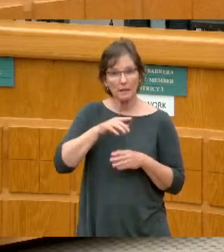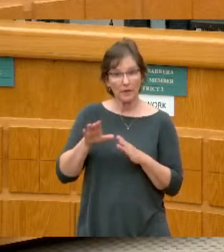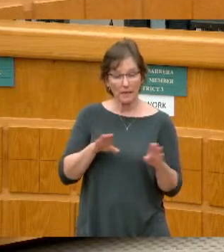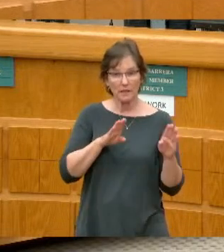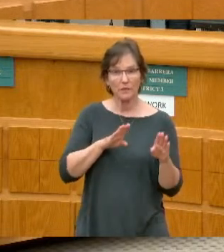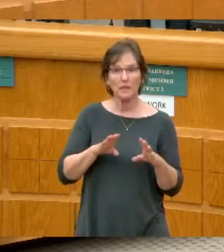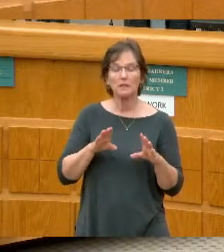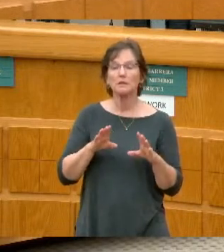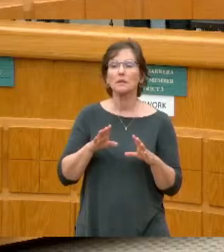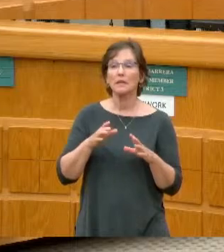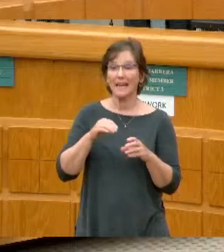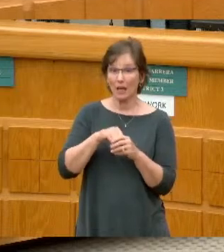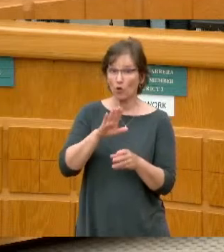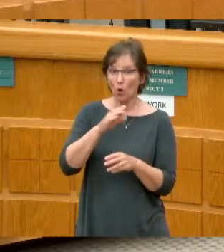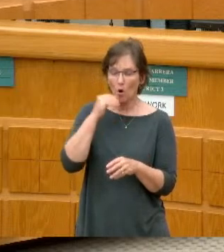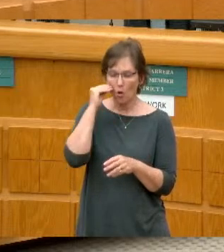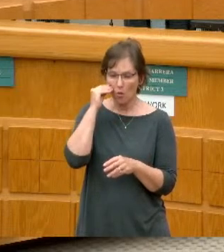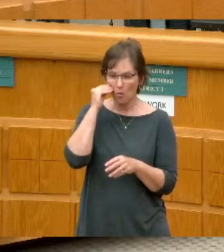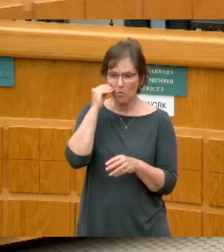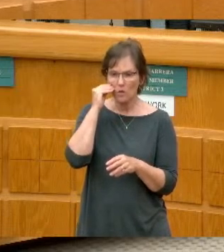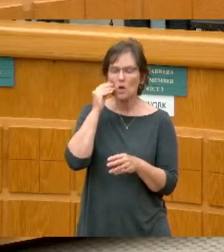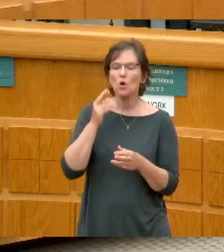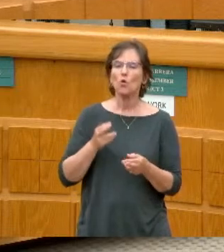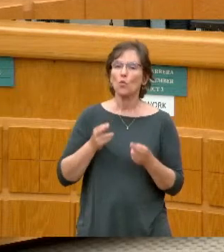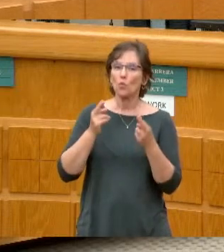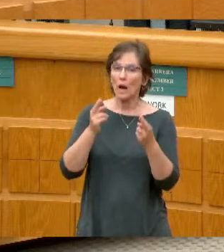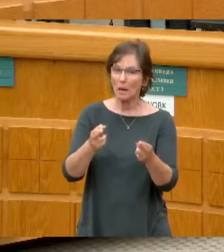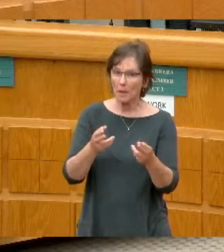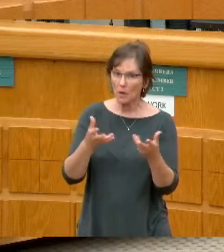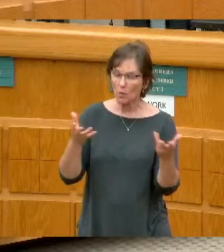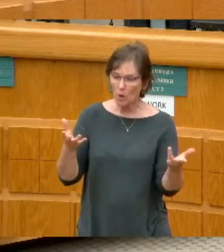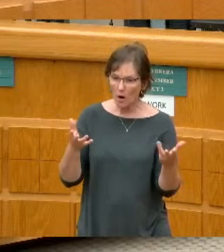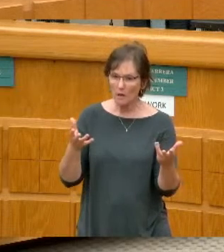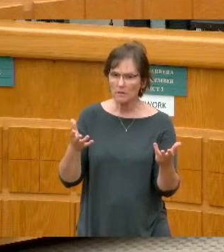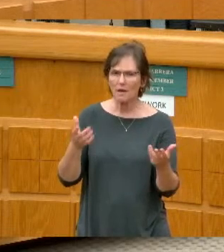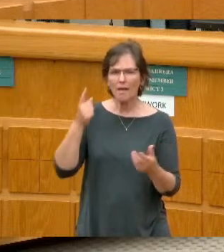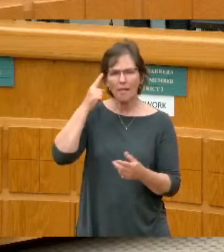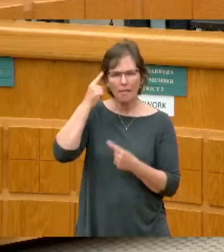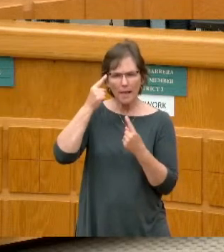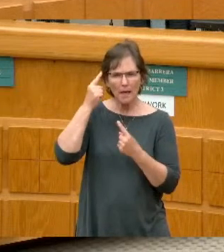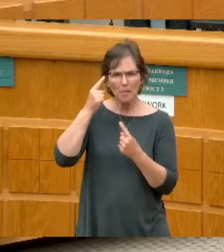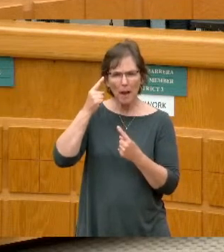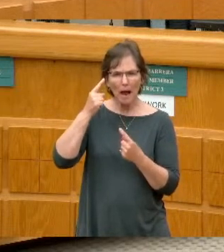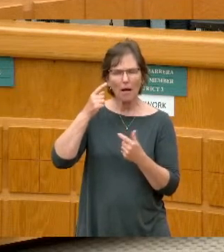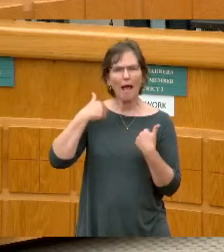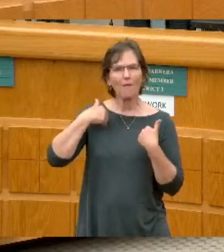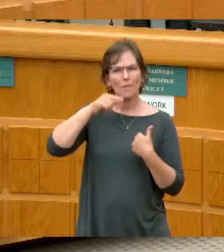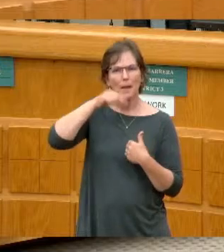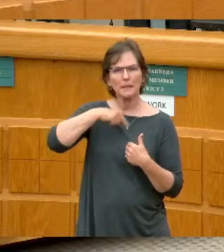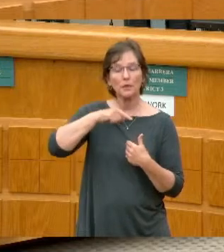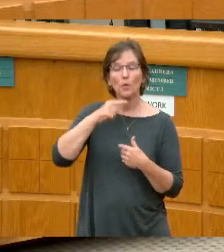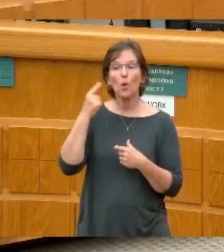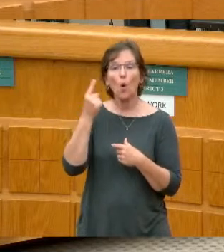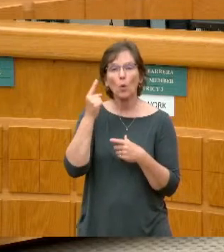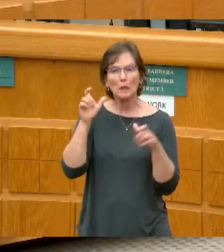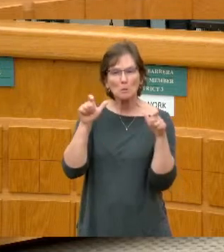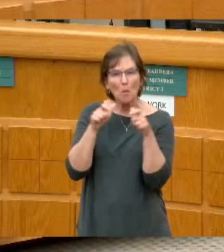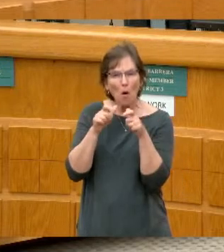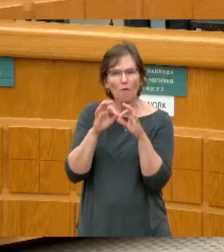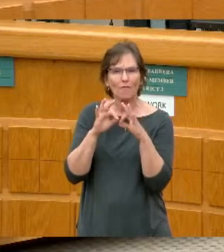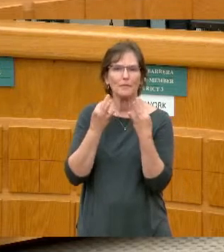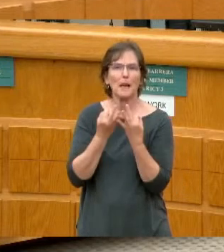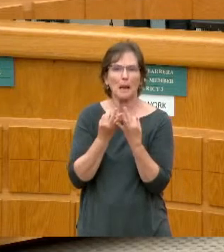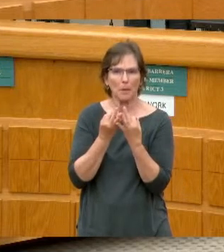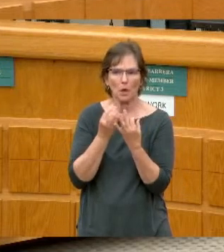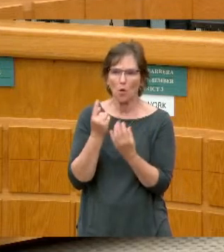the celebrations that have gone before, Thanksgiving activities will have to be altered to keep everyone safe. If you choose